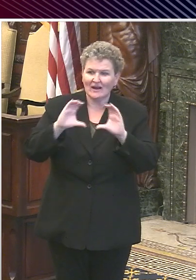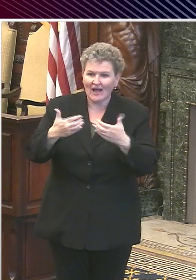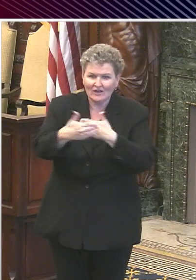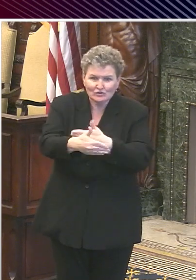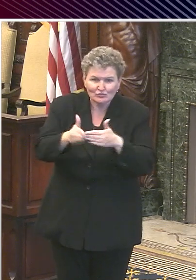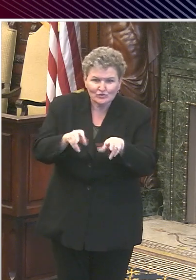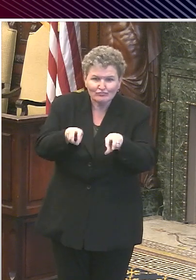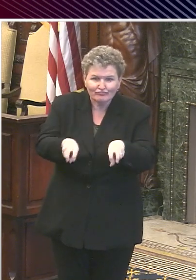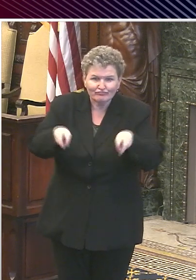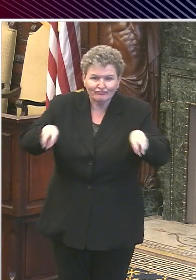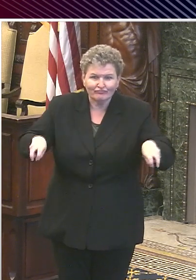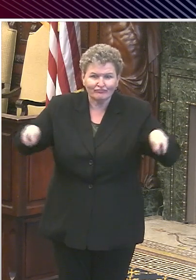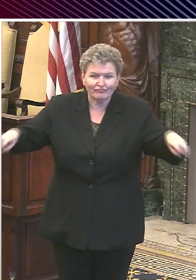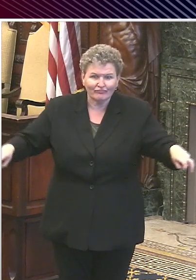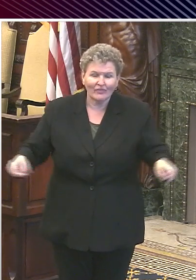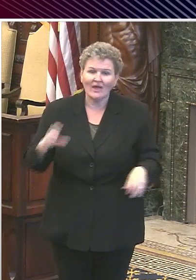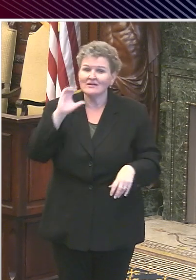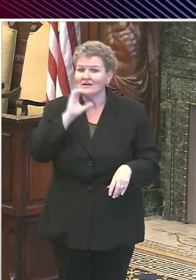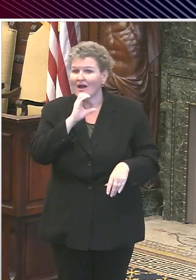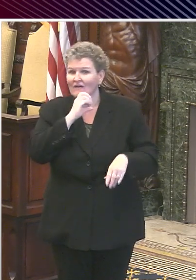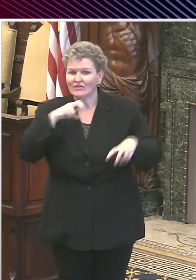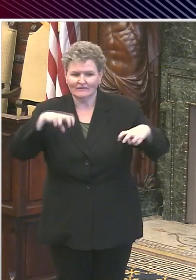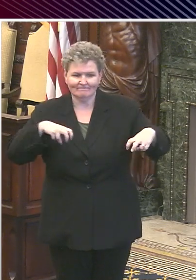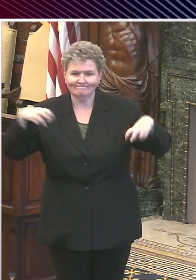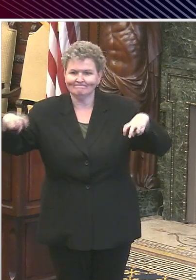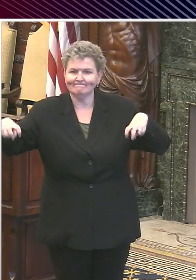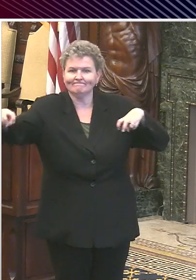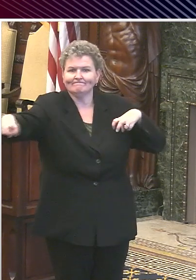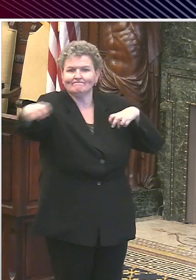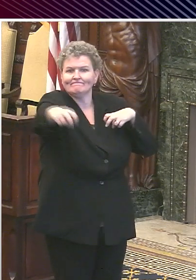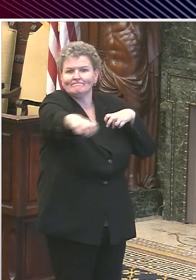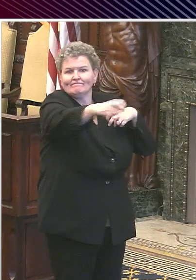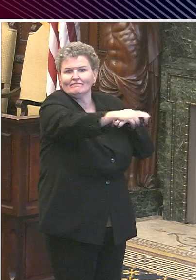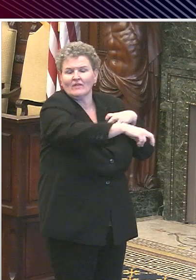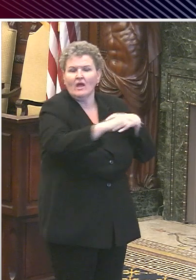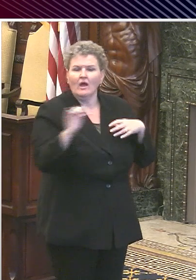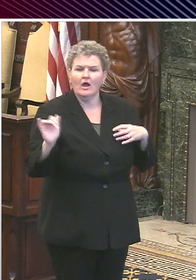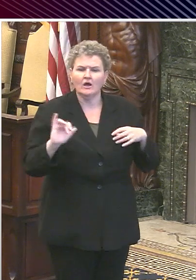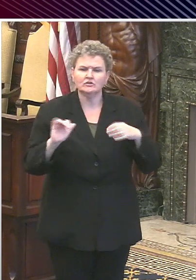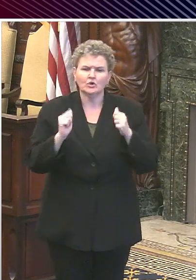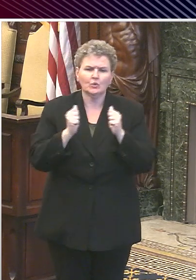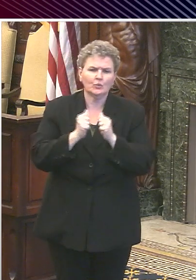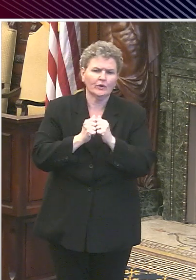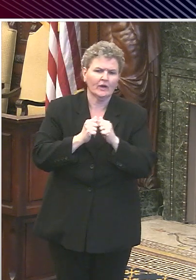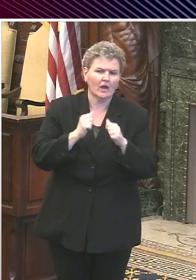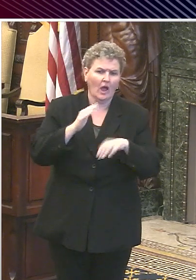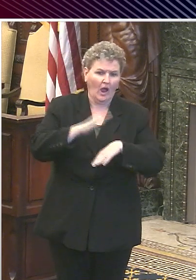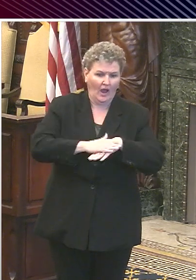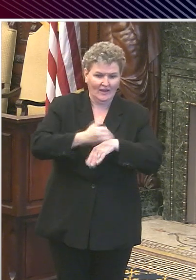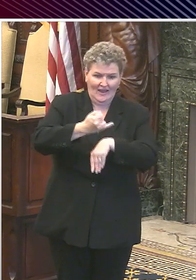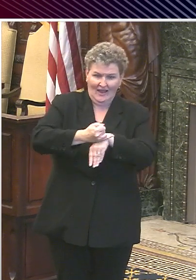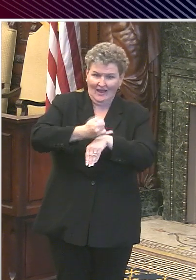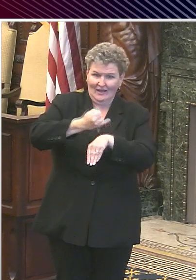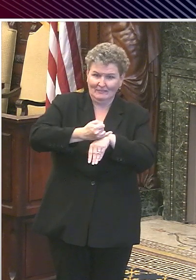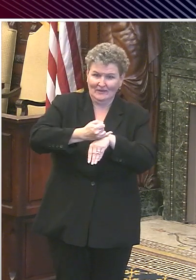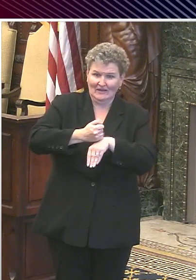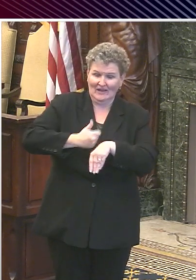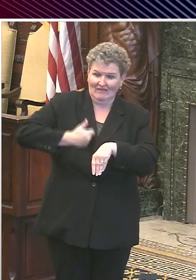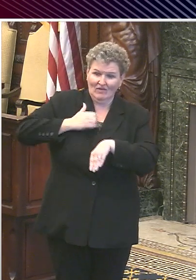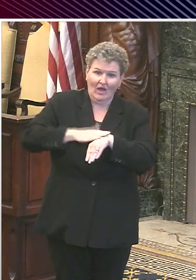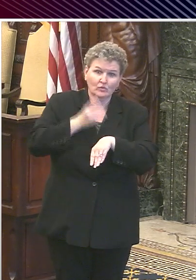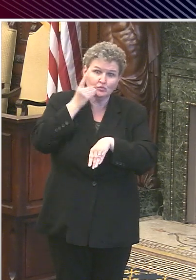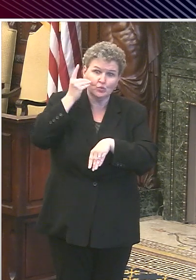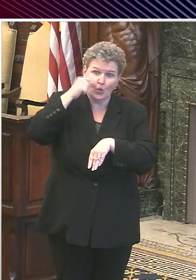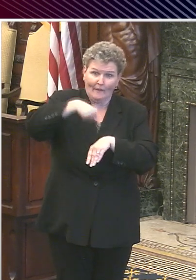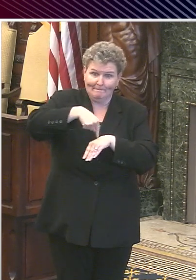students in the cafeteria. That included many features also about the on-campus residential sites, the